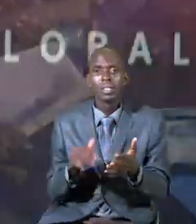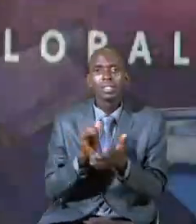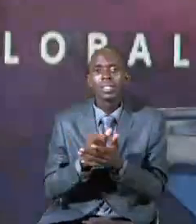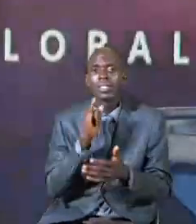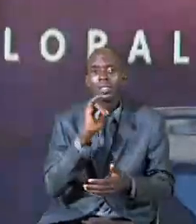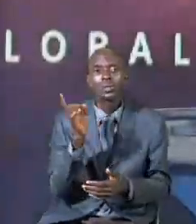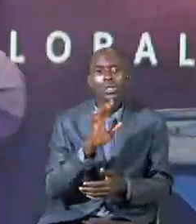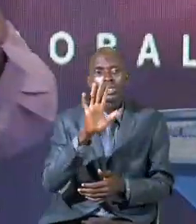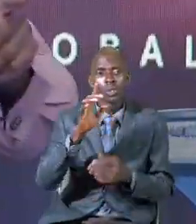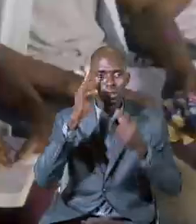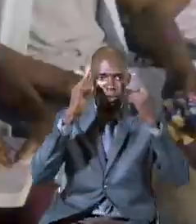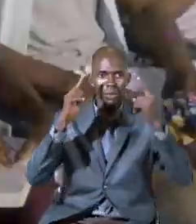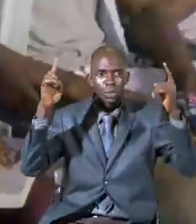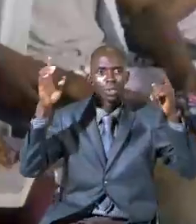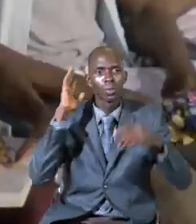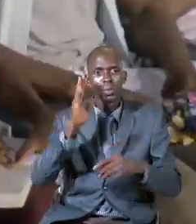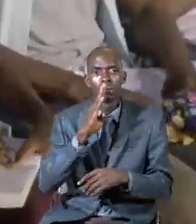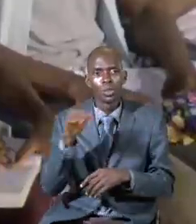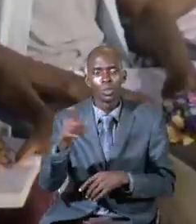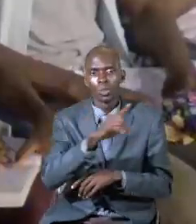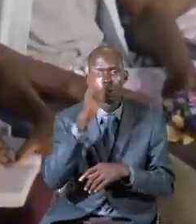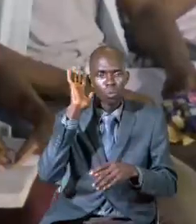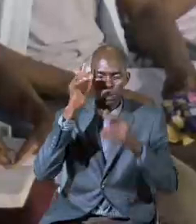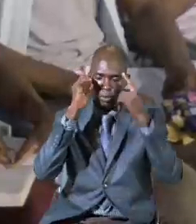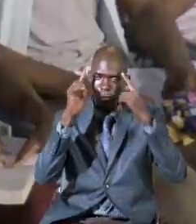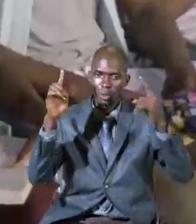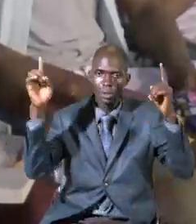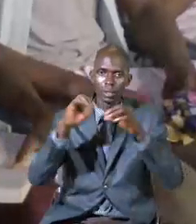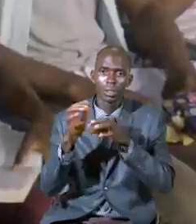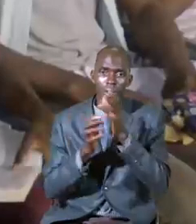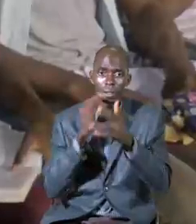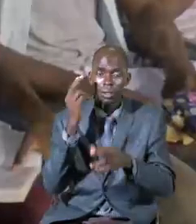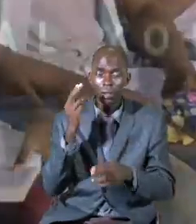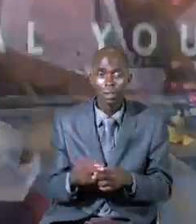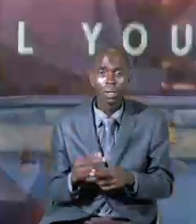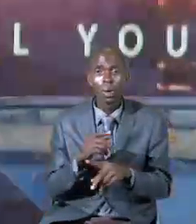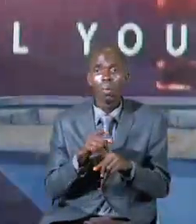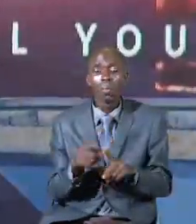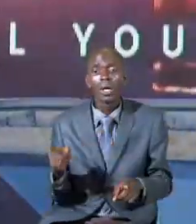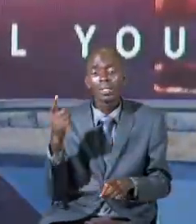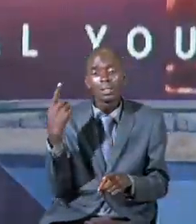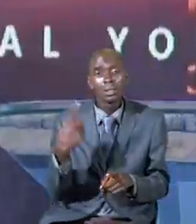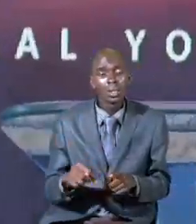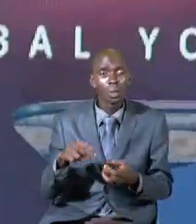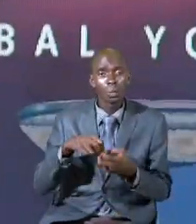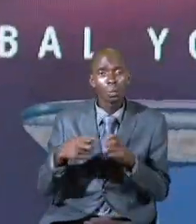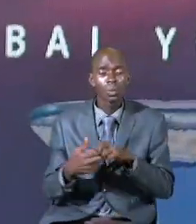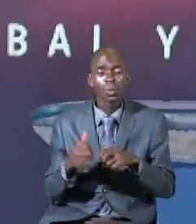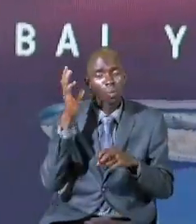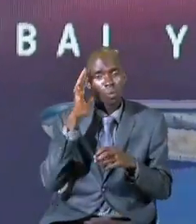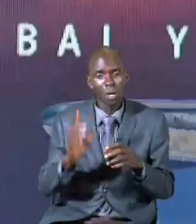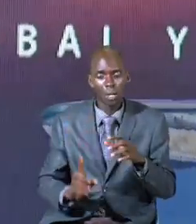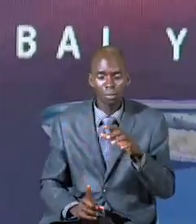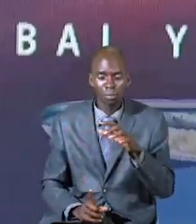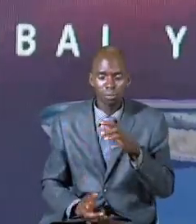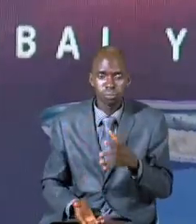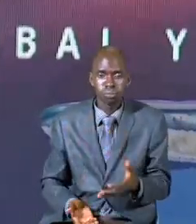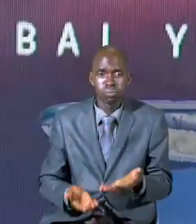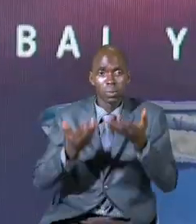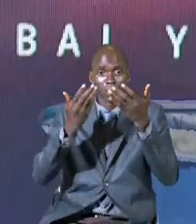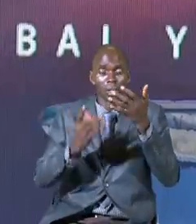in Jesus' name. For their calamity shall rise suddenly, and who knoweth the ruin